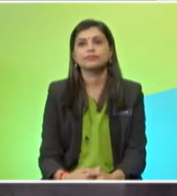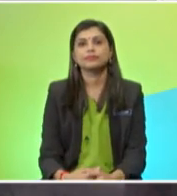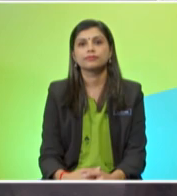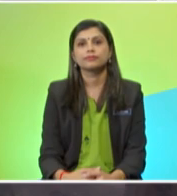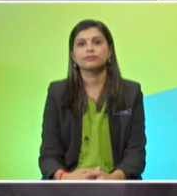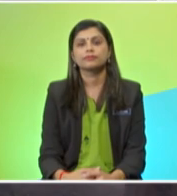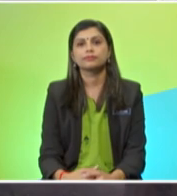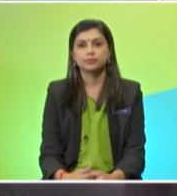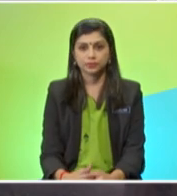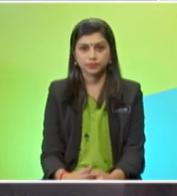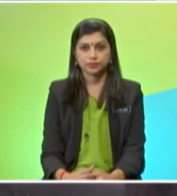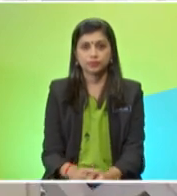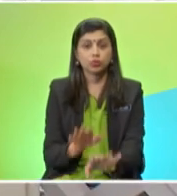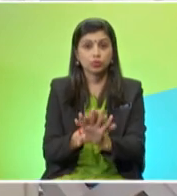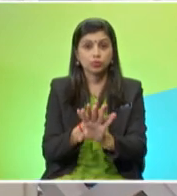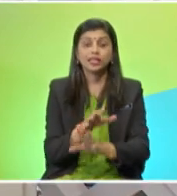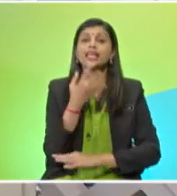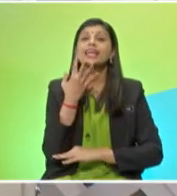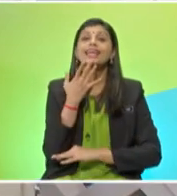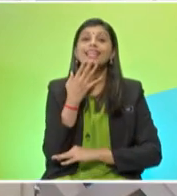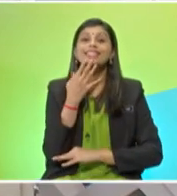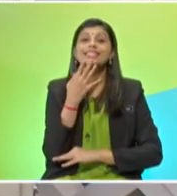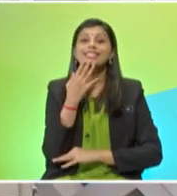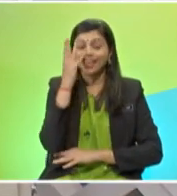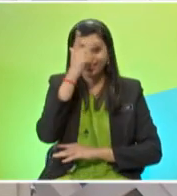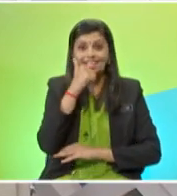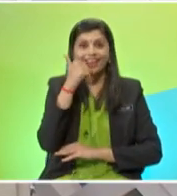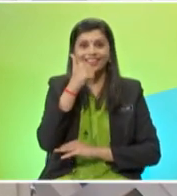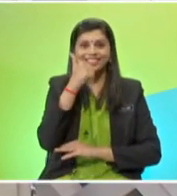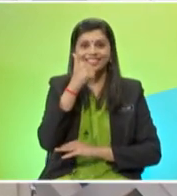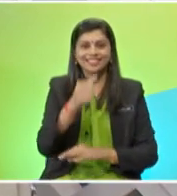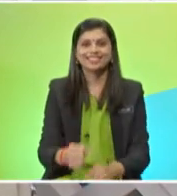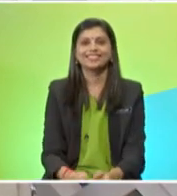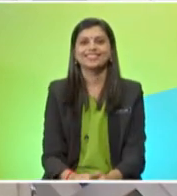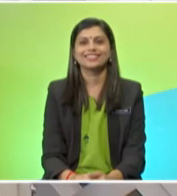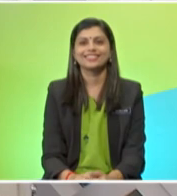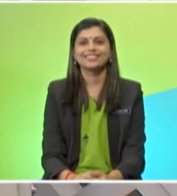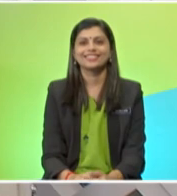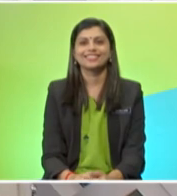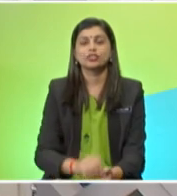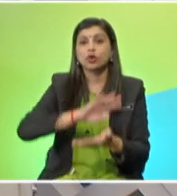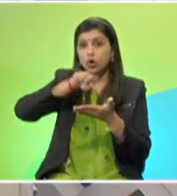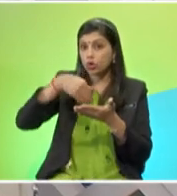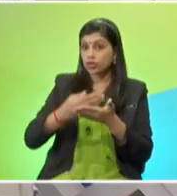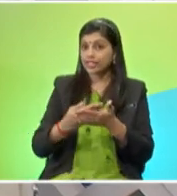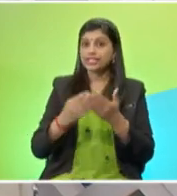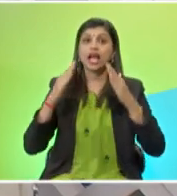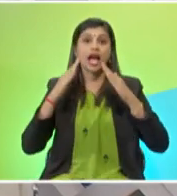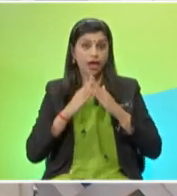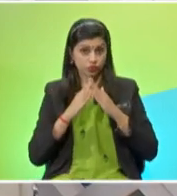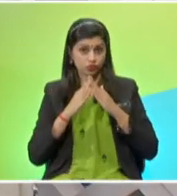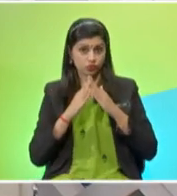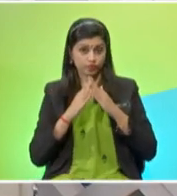A brown roof. Yes. So this is parts of a house. Okay.